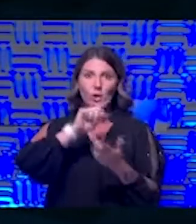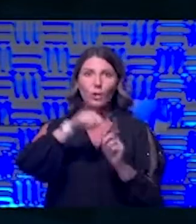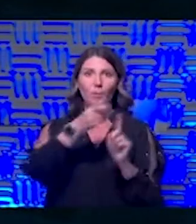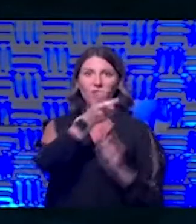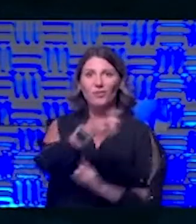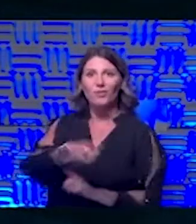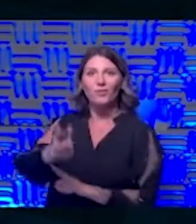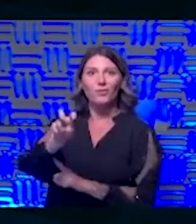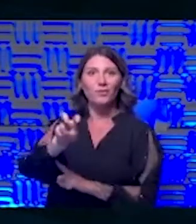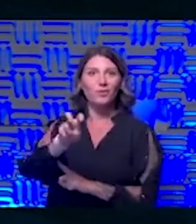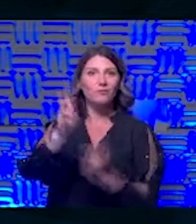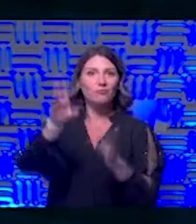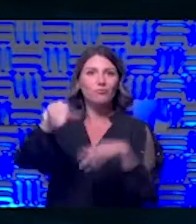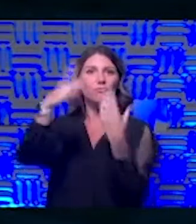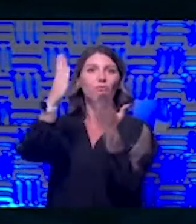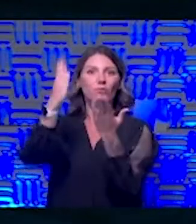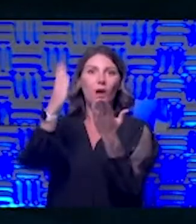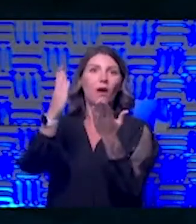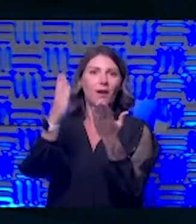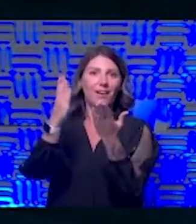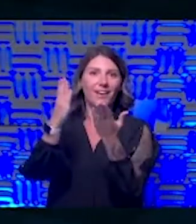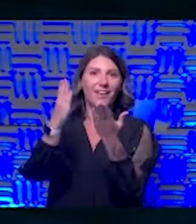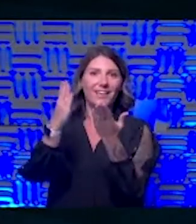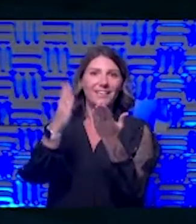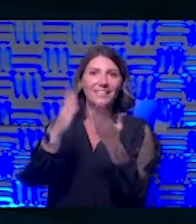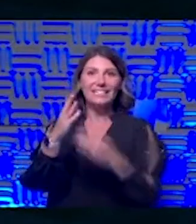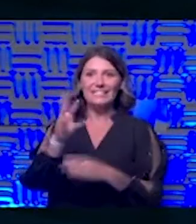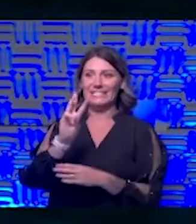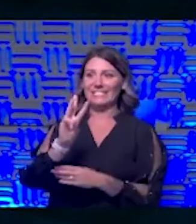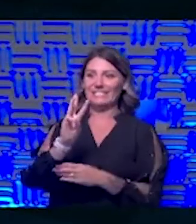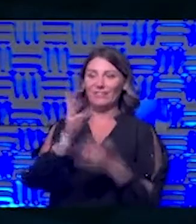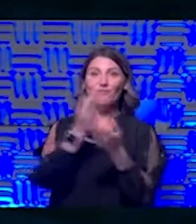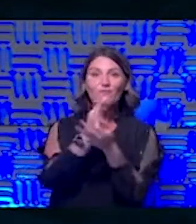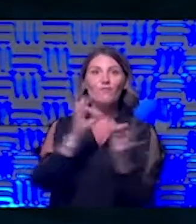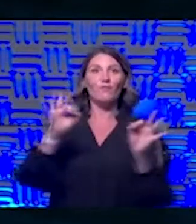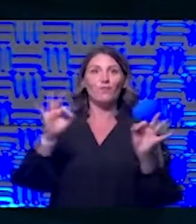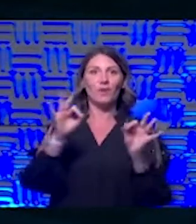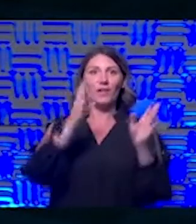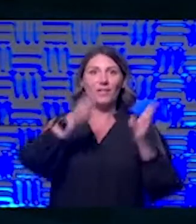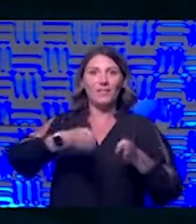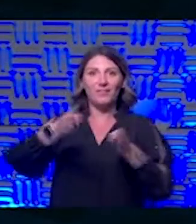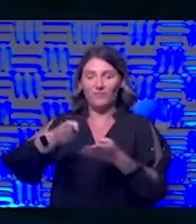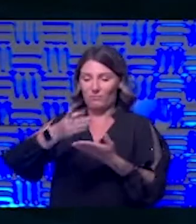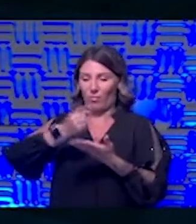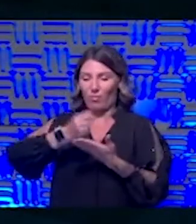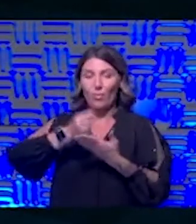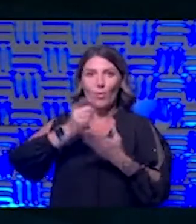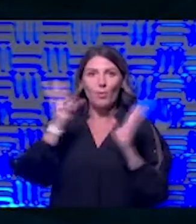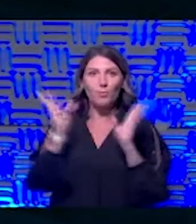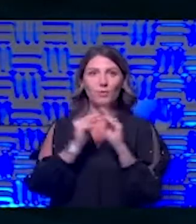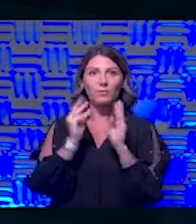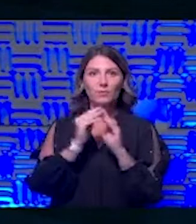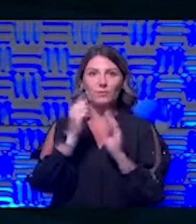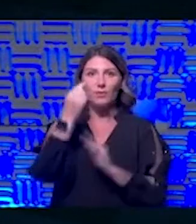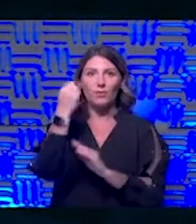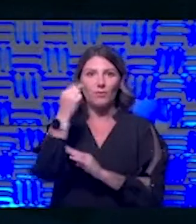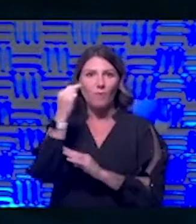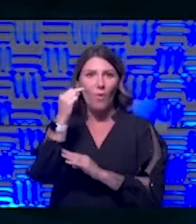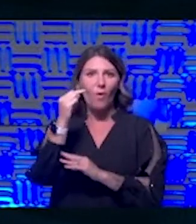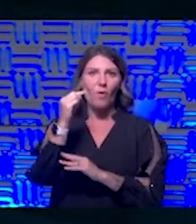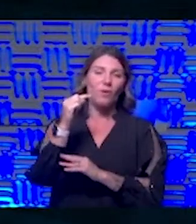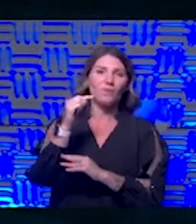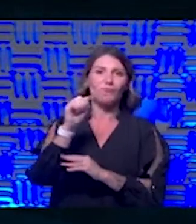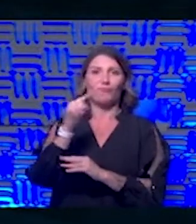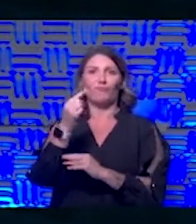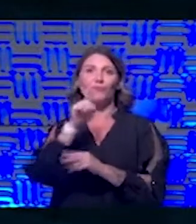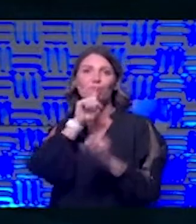made to provide these 6 free individual therapy sessions for frontline staff, so